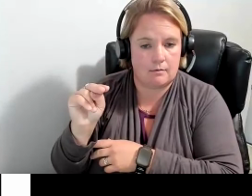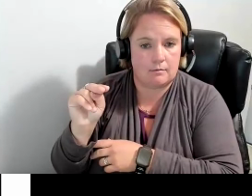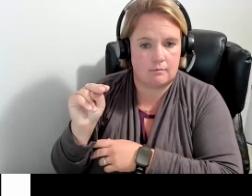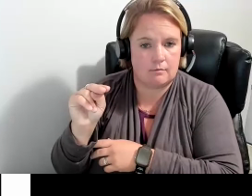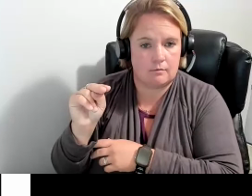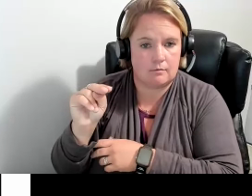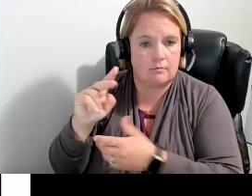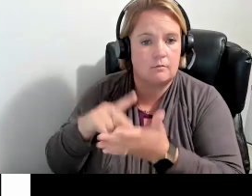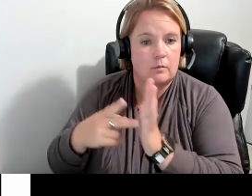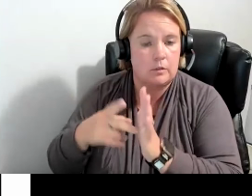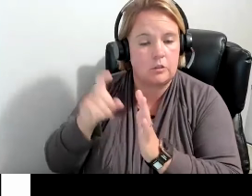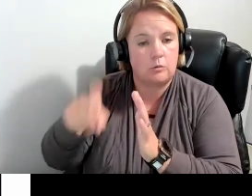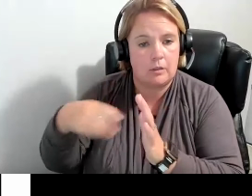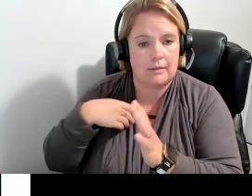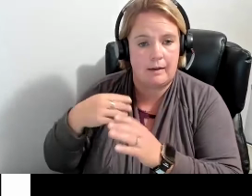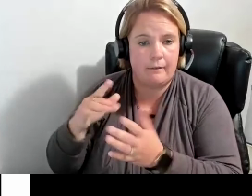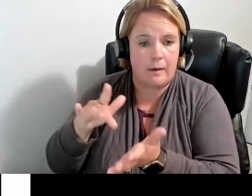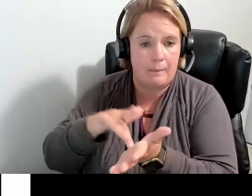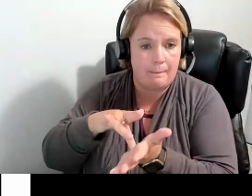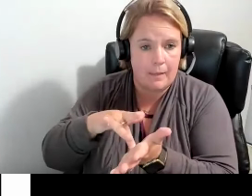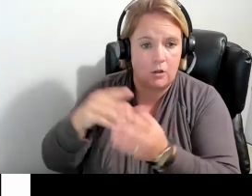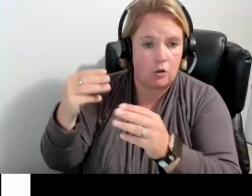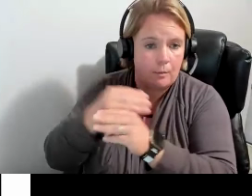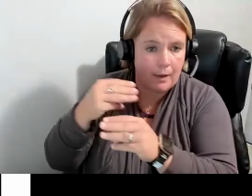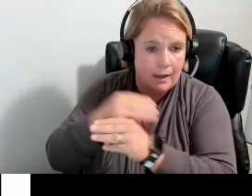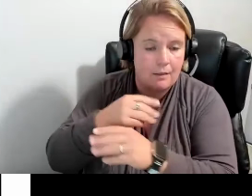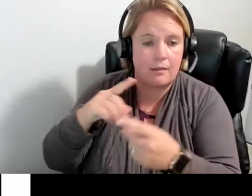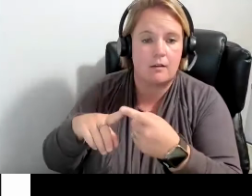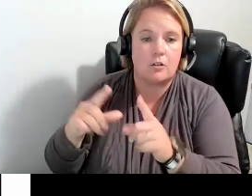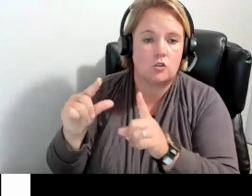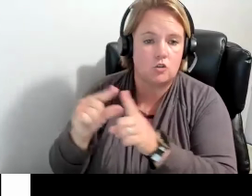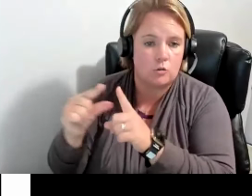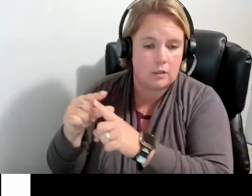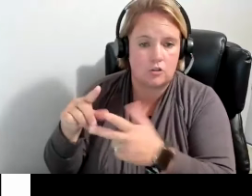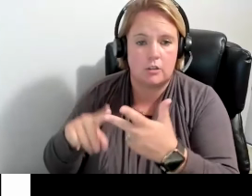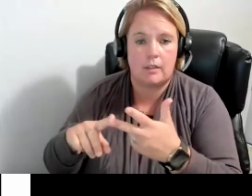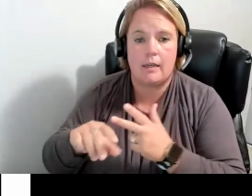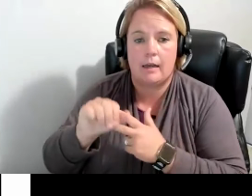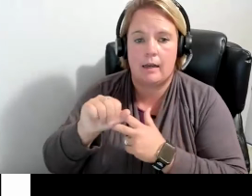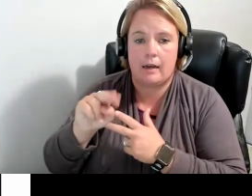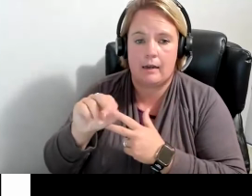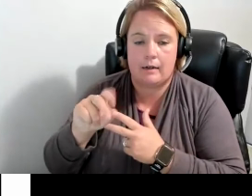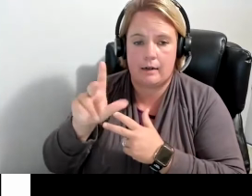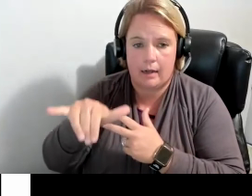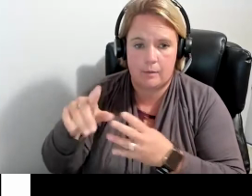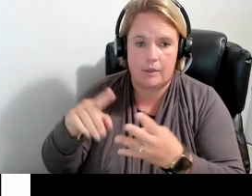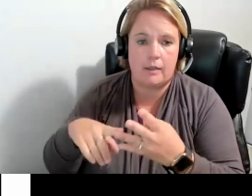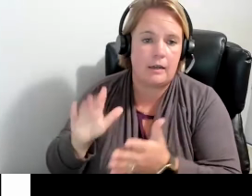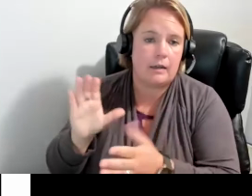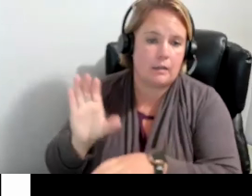students have to take a medical math class. They have to take a medical terminology, an anatomy and physiology, and a computer skills